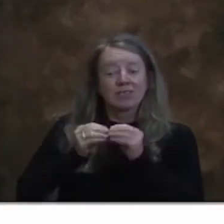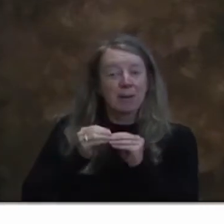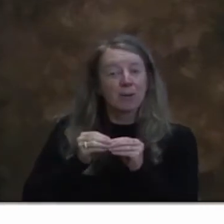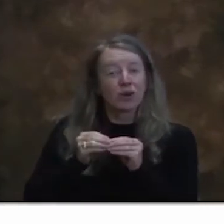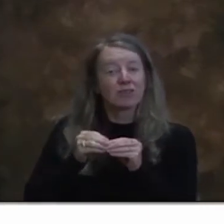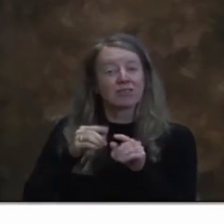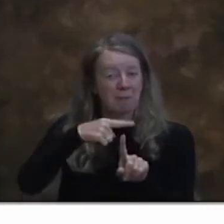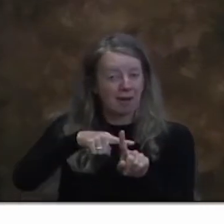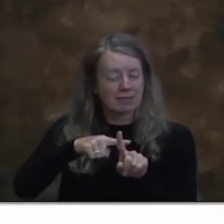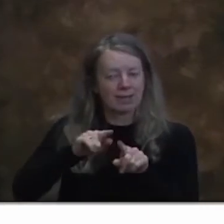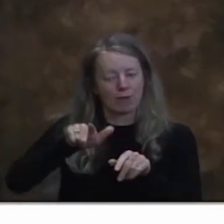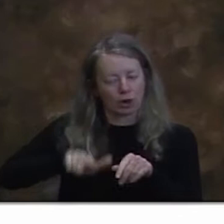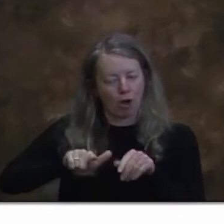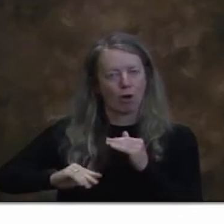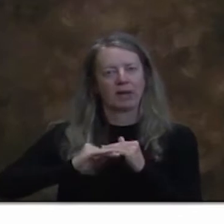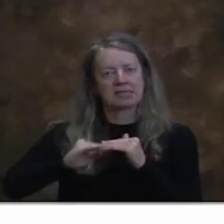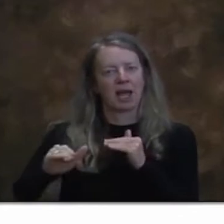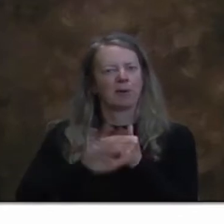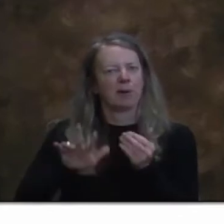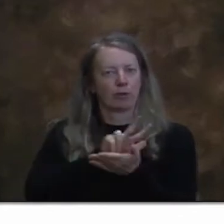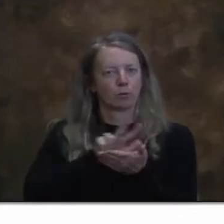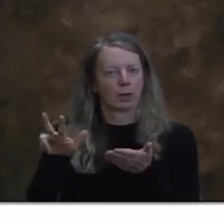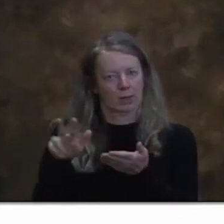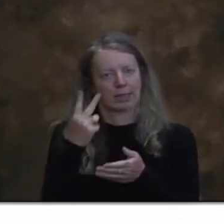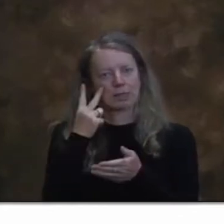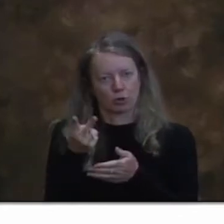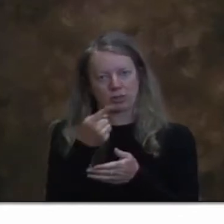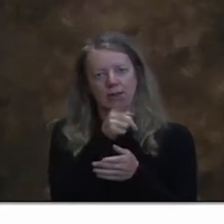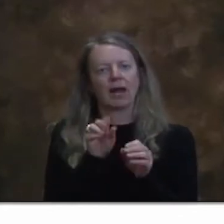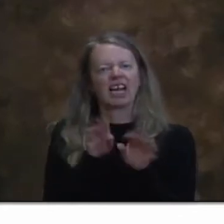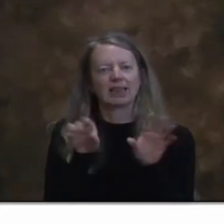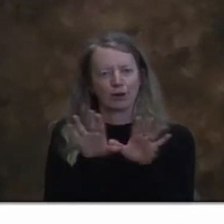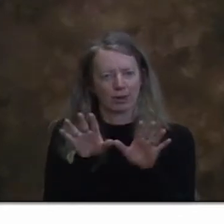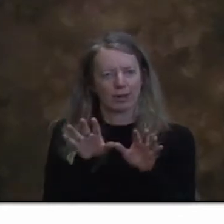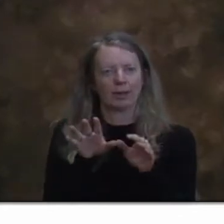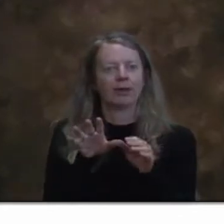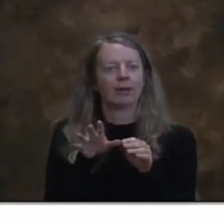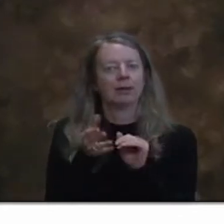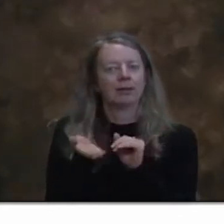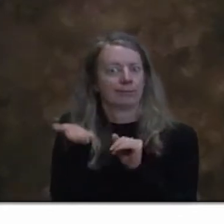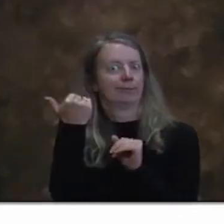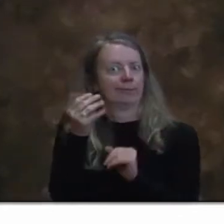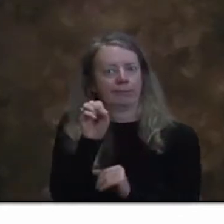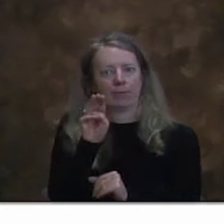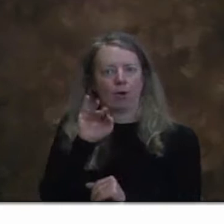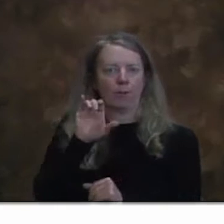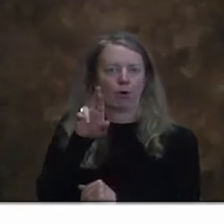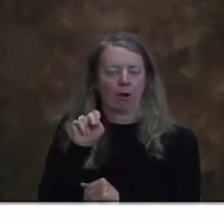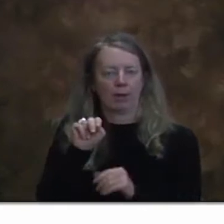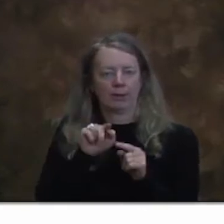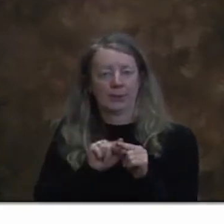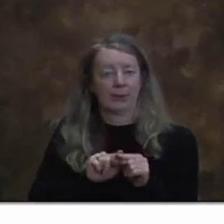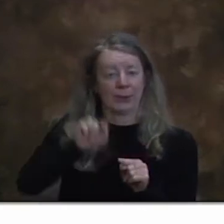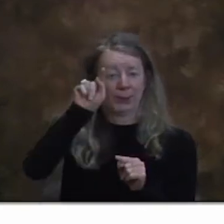for about 3 weeks. You can see that very pronounced peak there of Omicron and then a